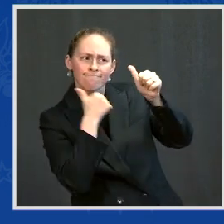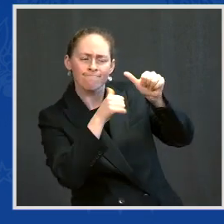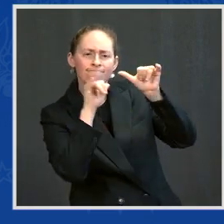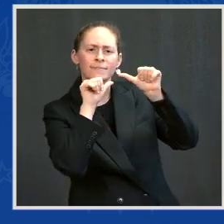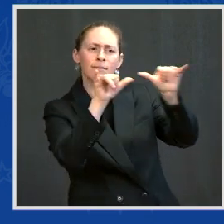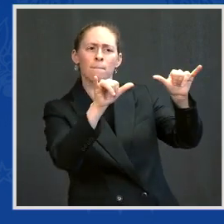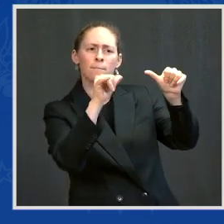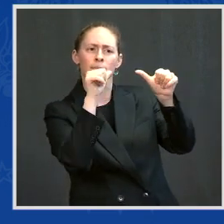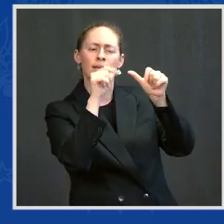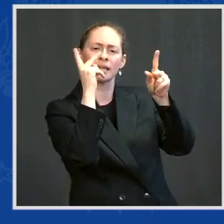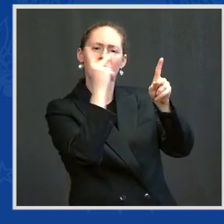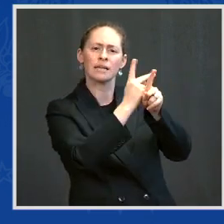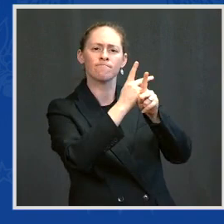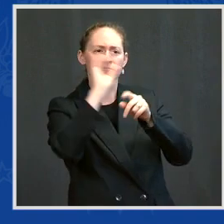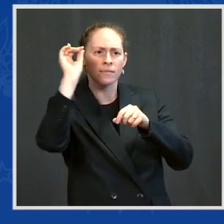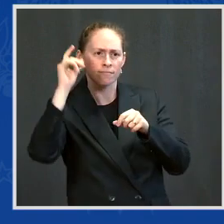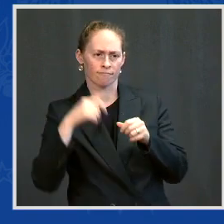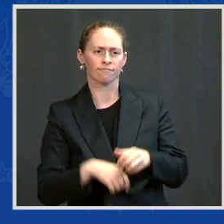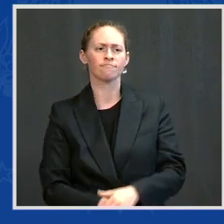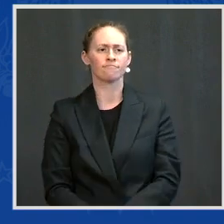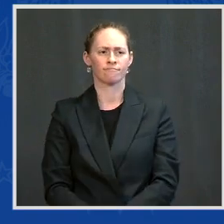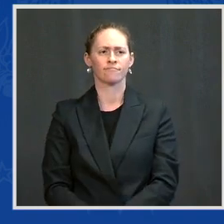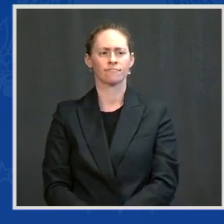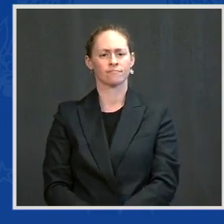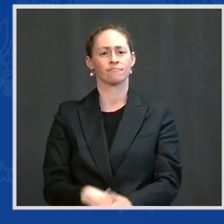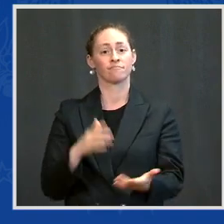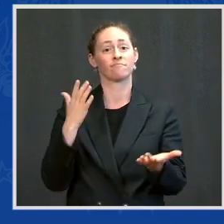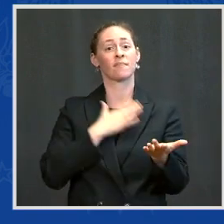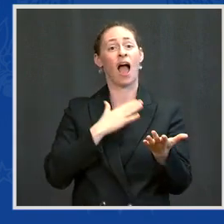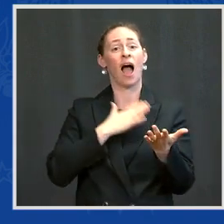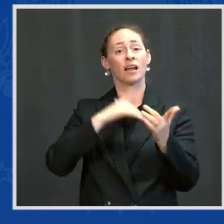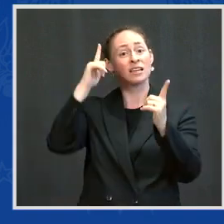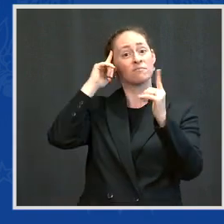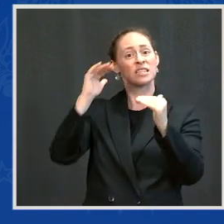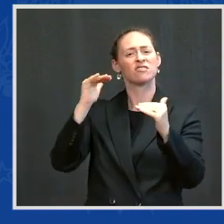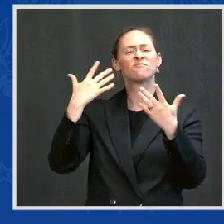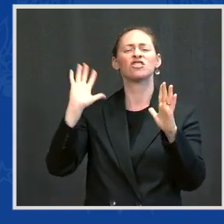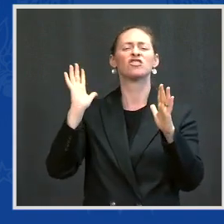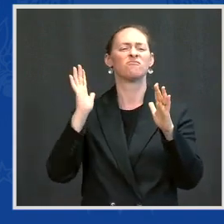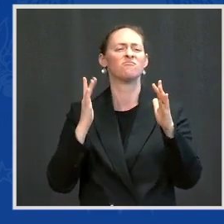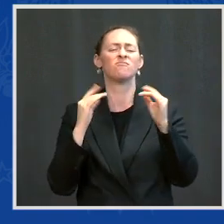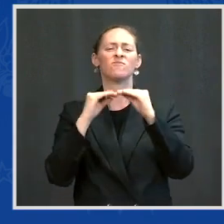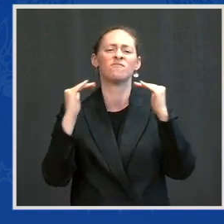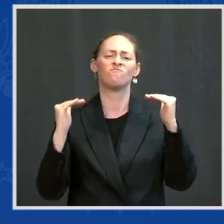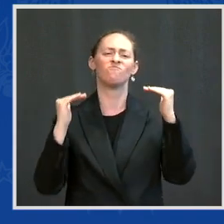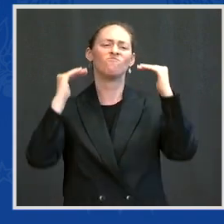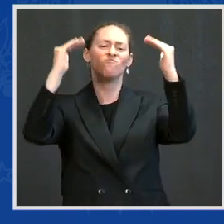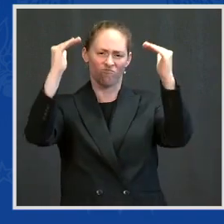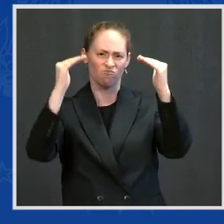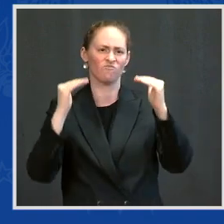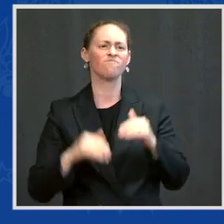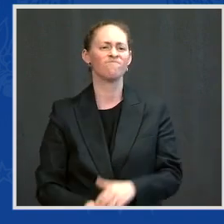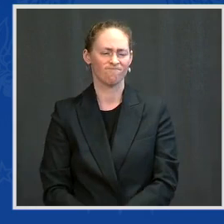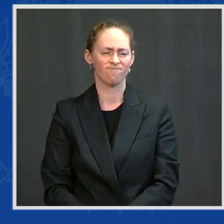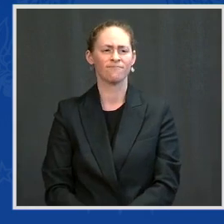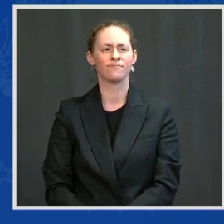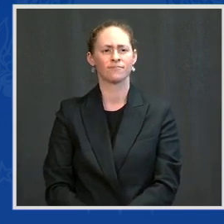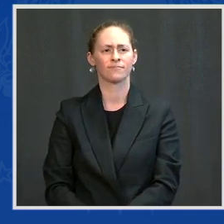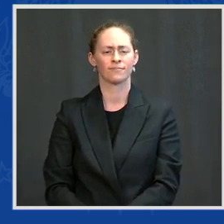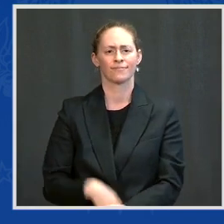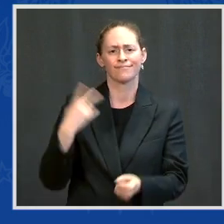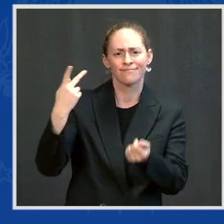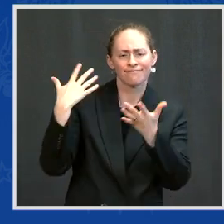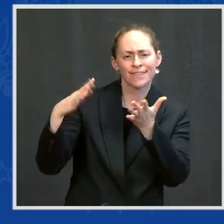high caliber with expertise in the Korean Peninsula issues has been appointed. President Biden and I discussed the dialogues based on